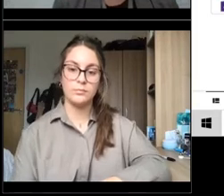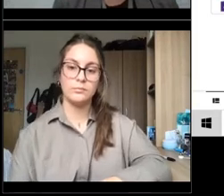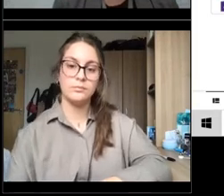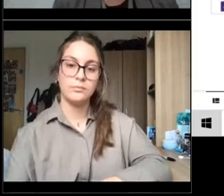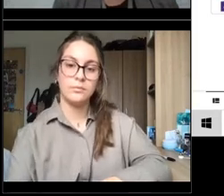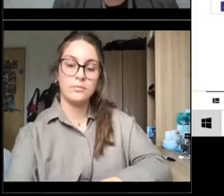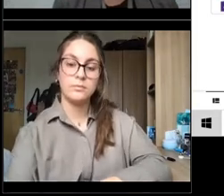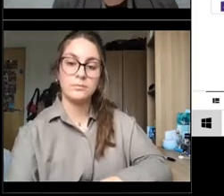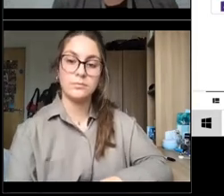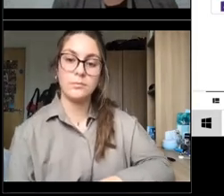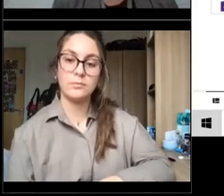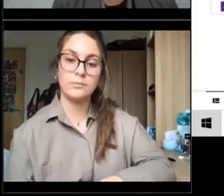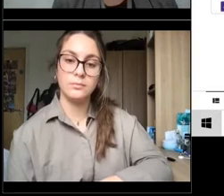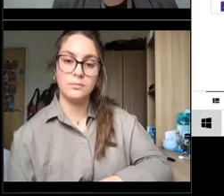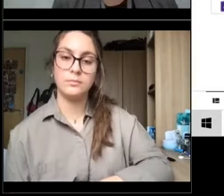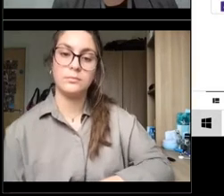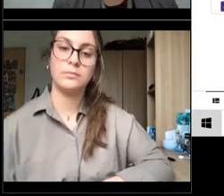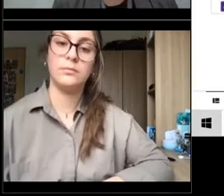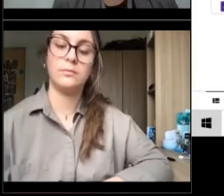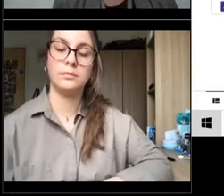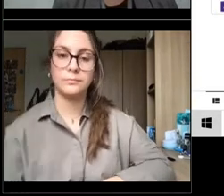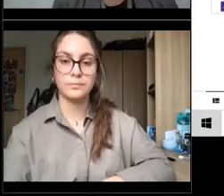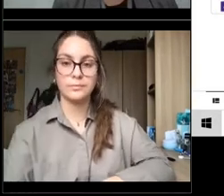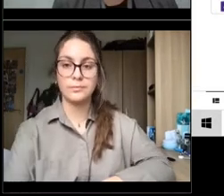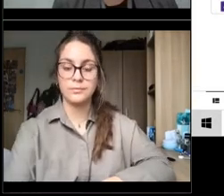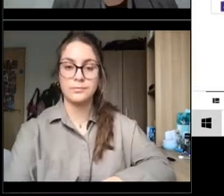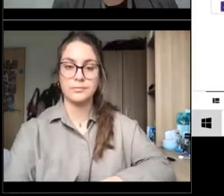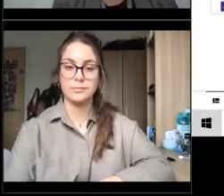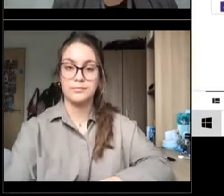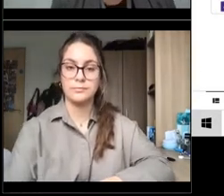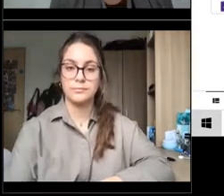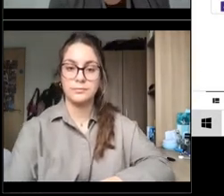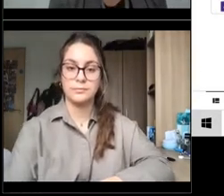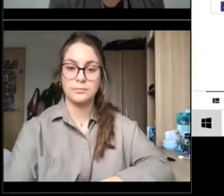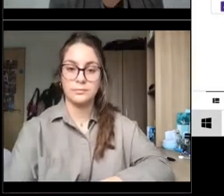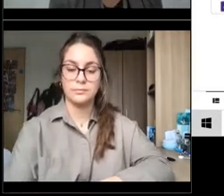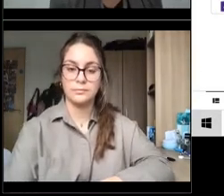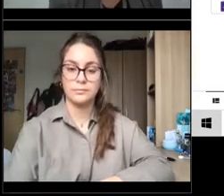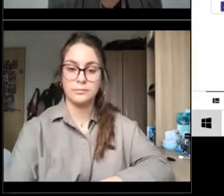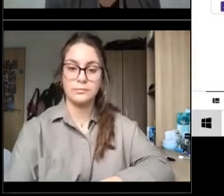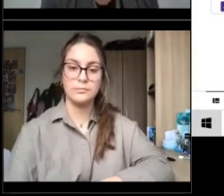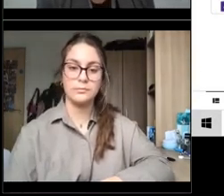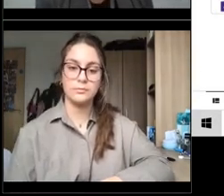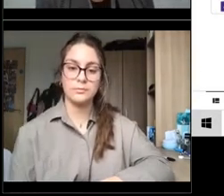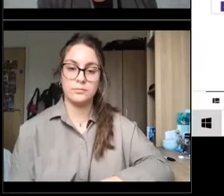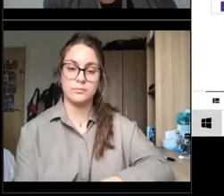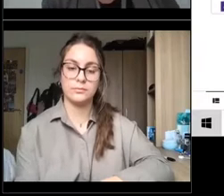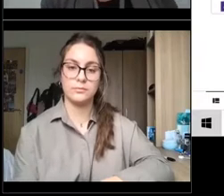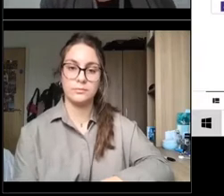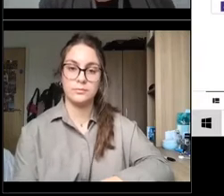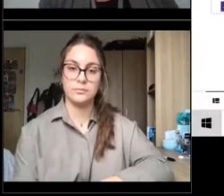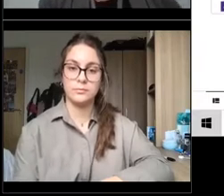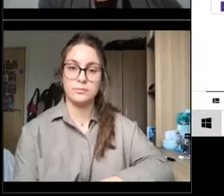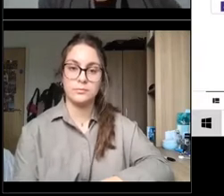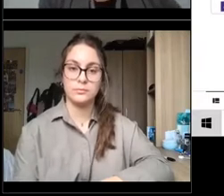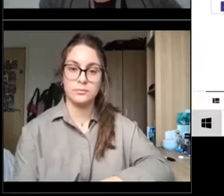other schools, alternative education may be better place to support particular children with particular needs. And while it's very, very true that the